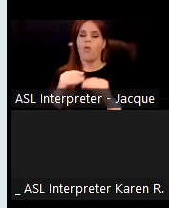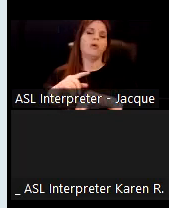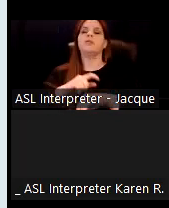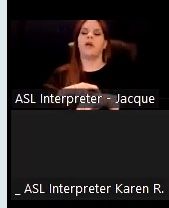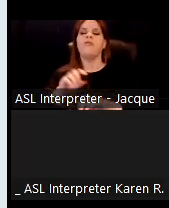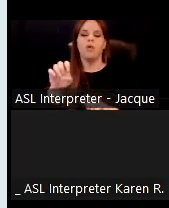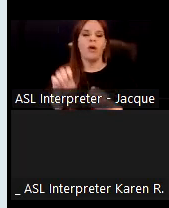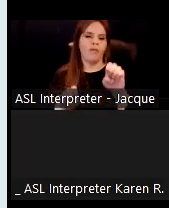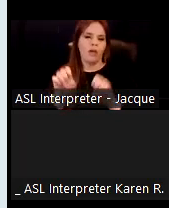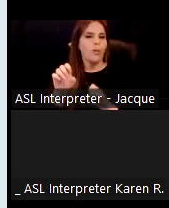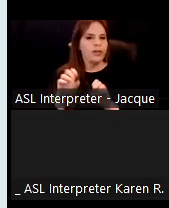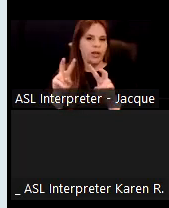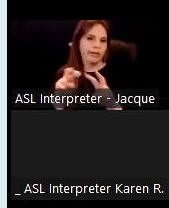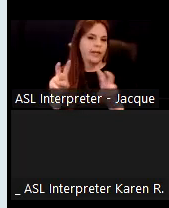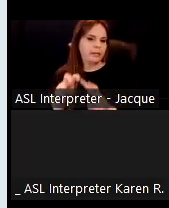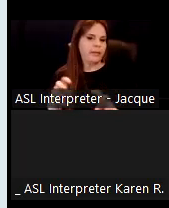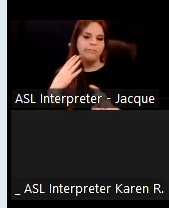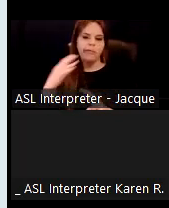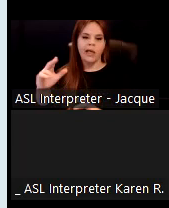Norma.